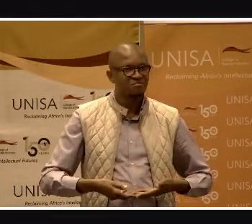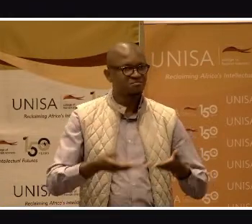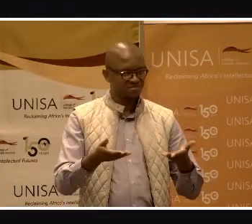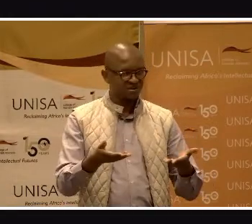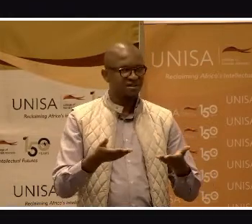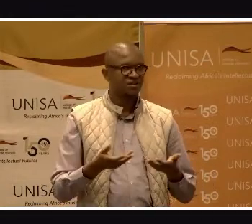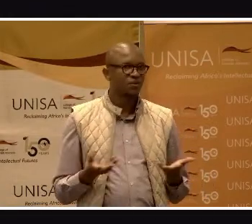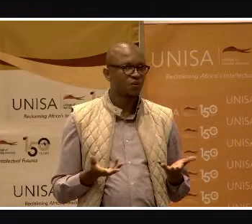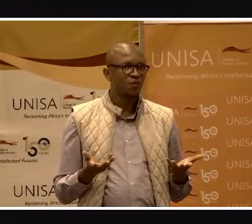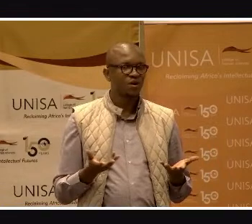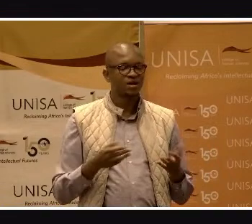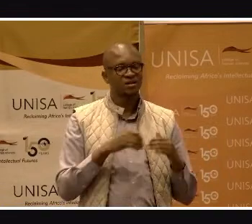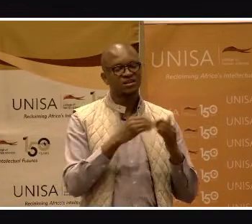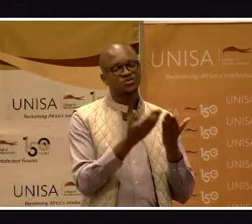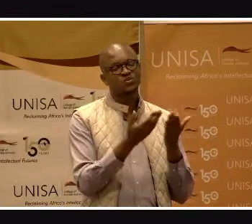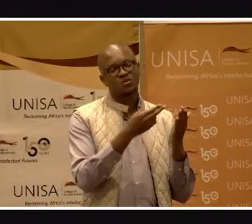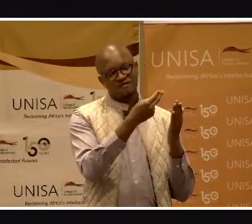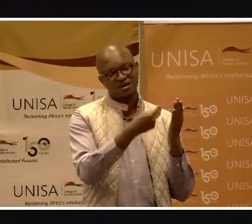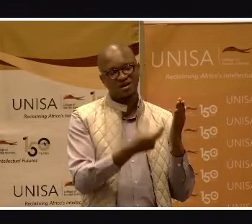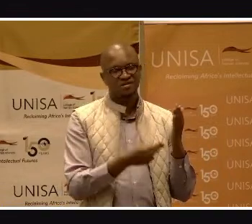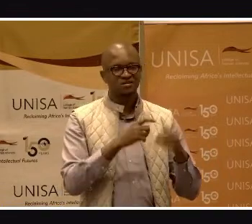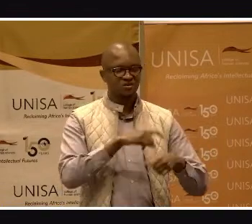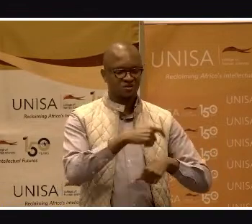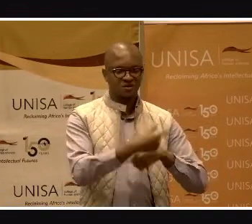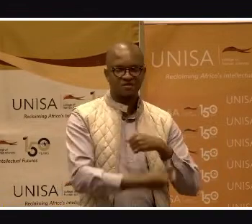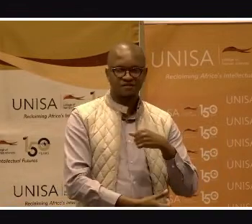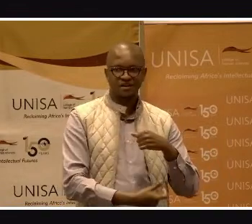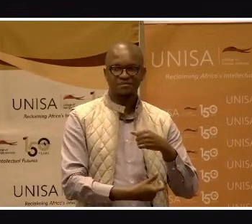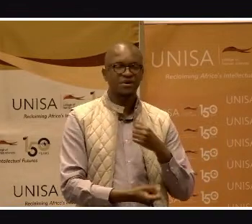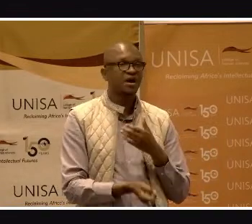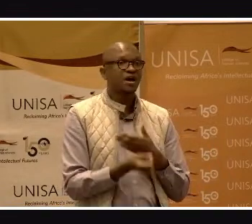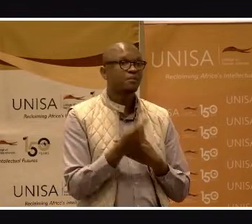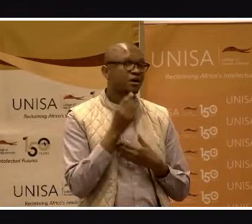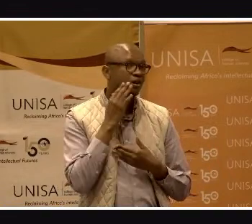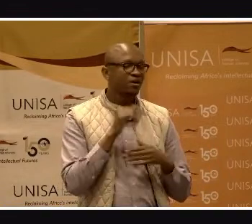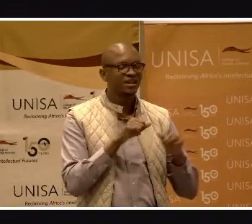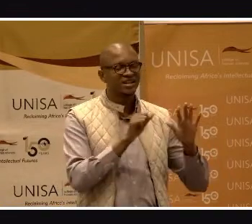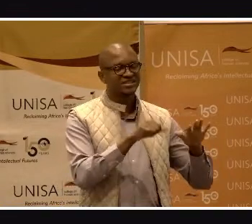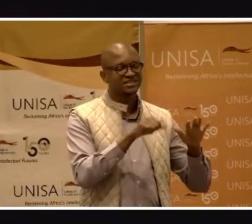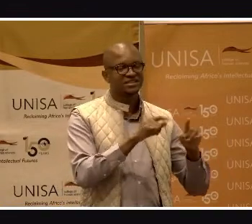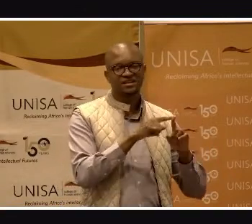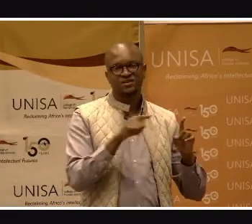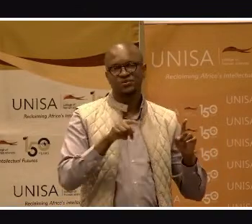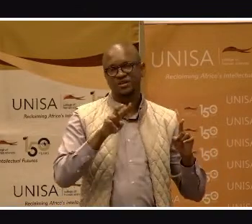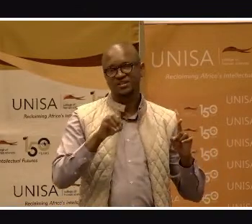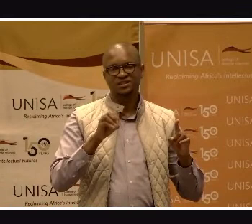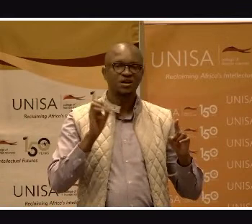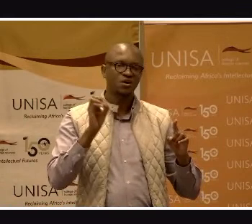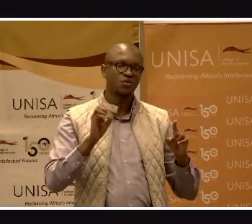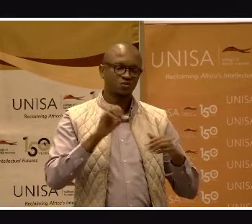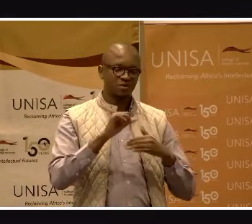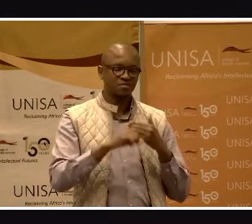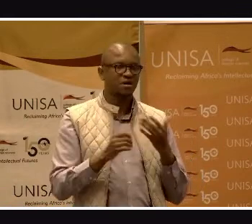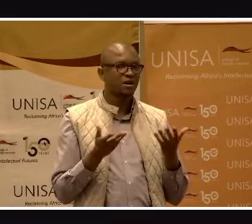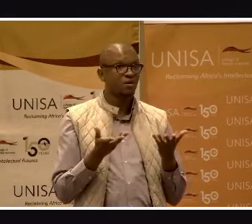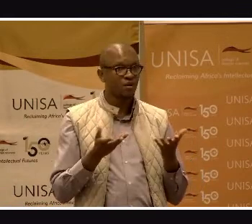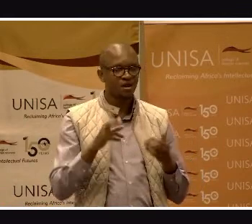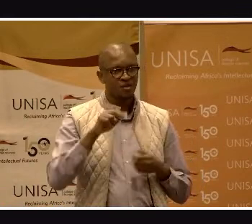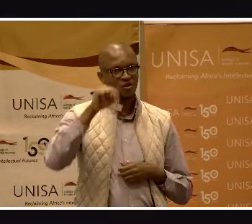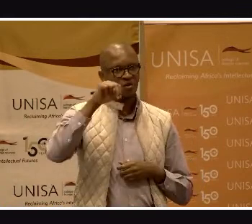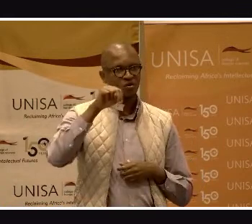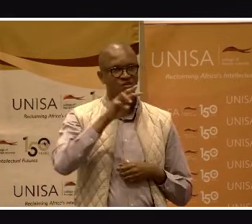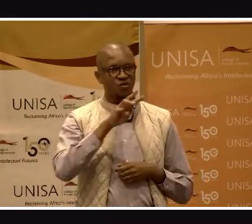of Arts Conference, holding between 16th to 20th of October in Northwest Province of South Africa.